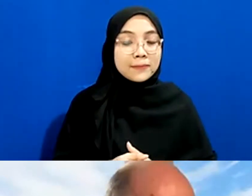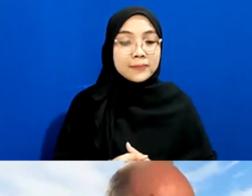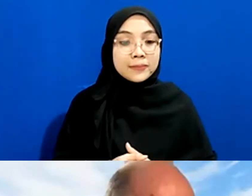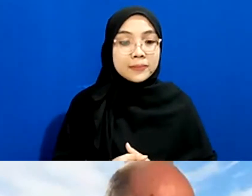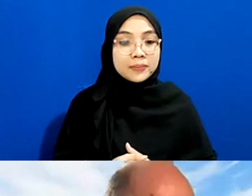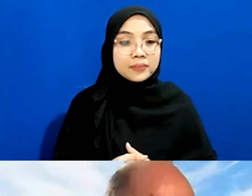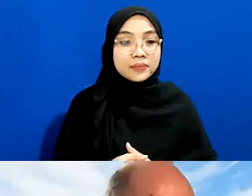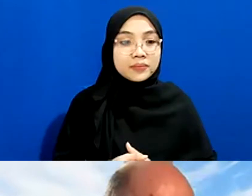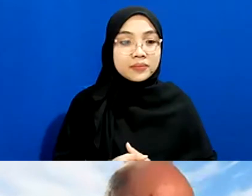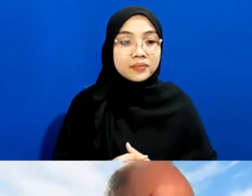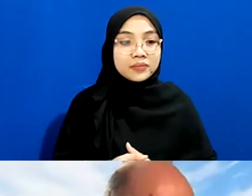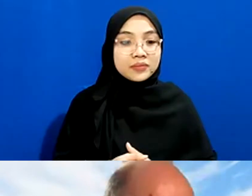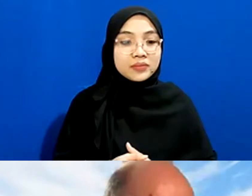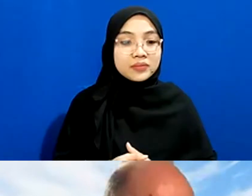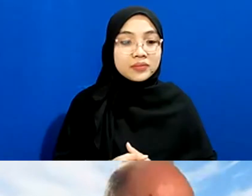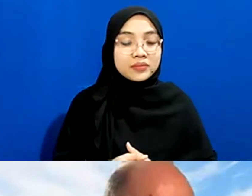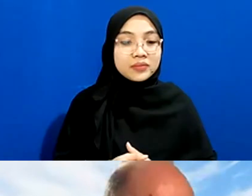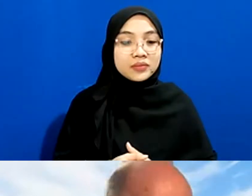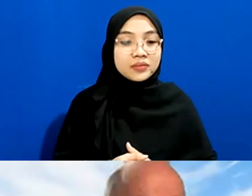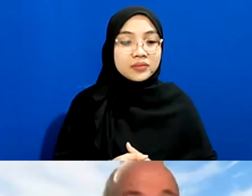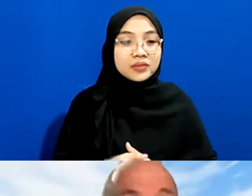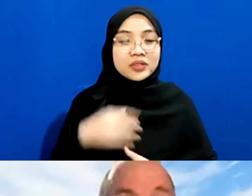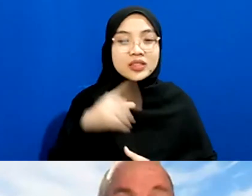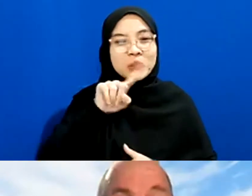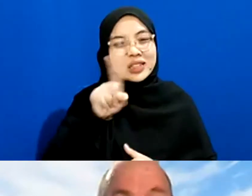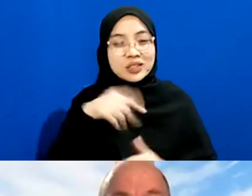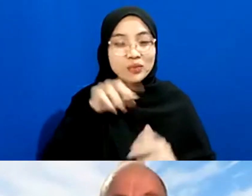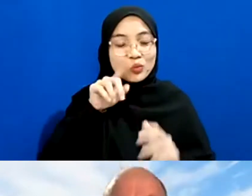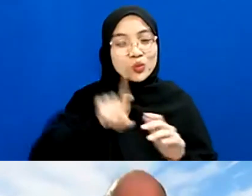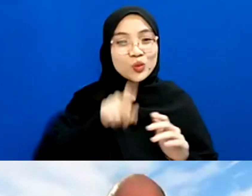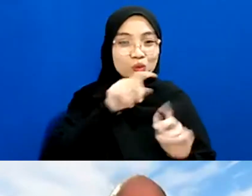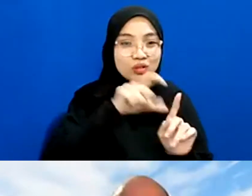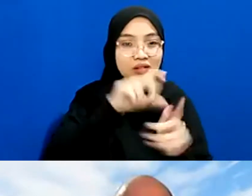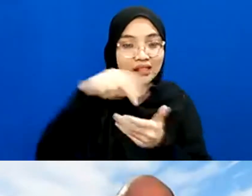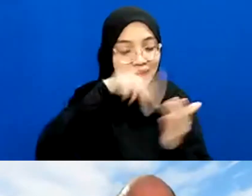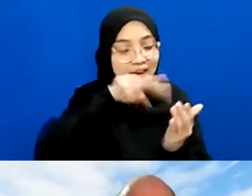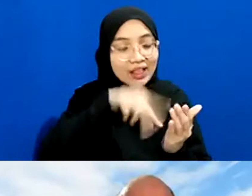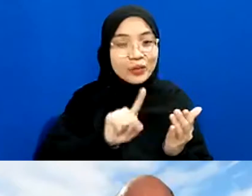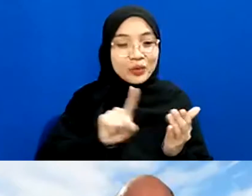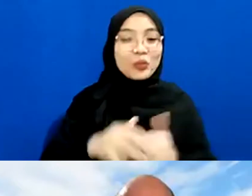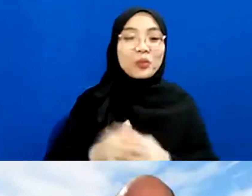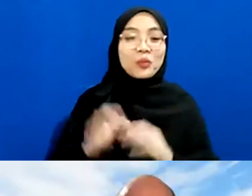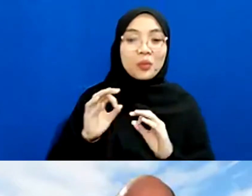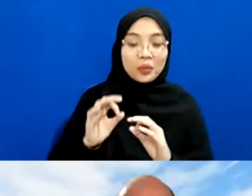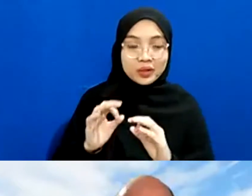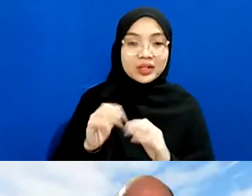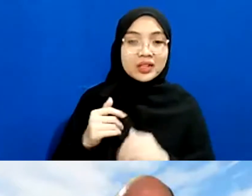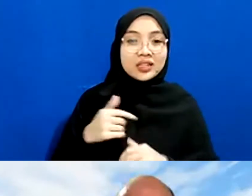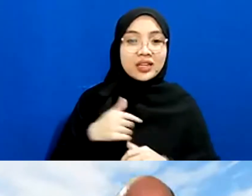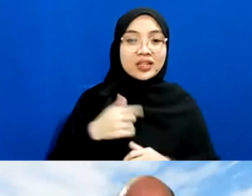one sec, Pak Rahmat. No, I mean, I only ask this to express